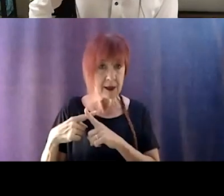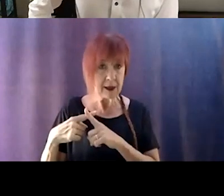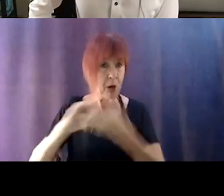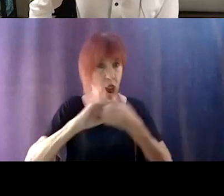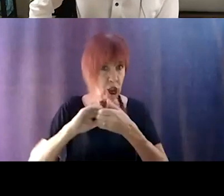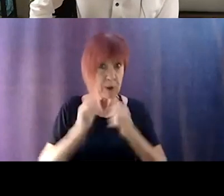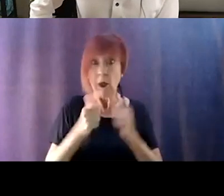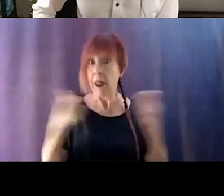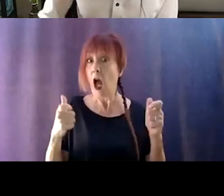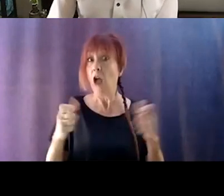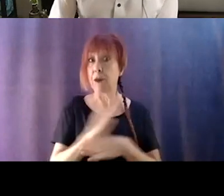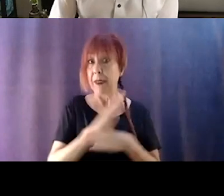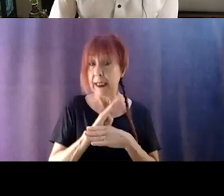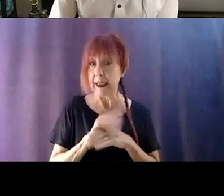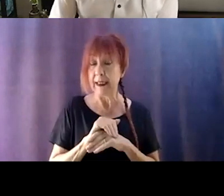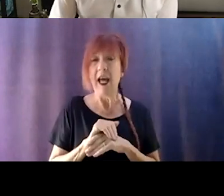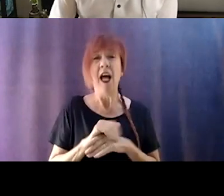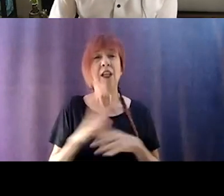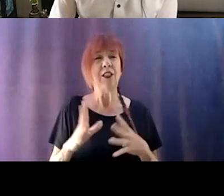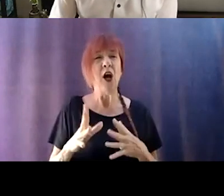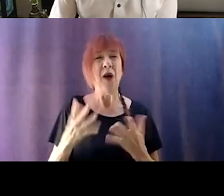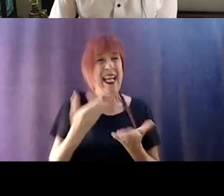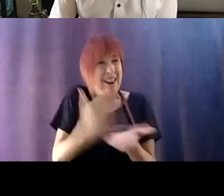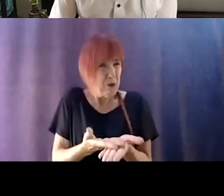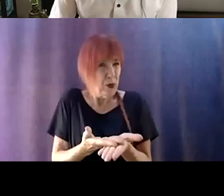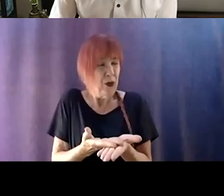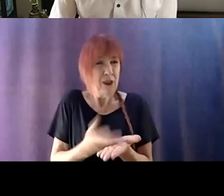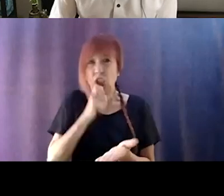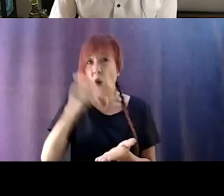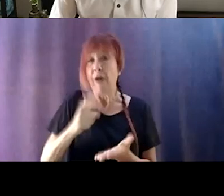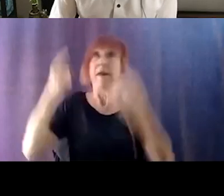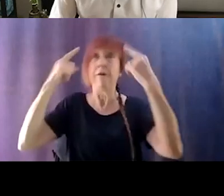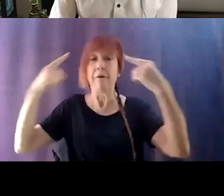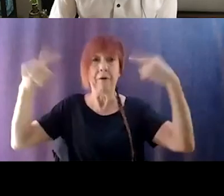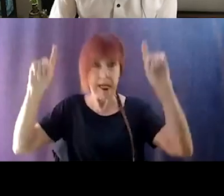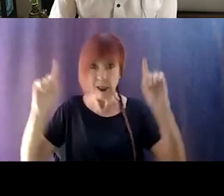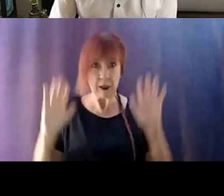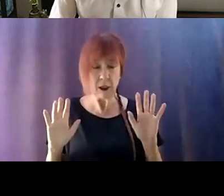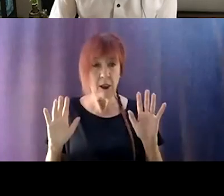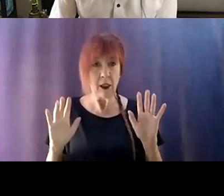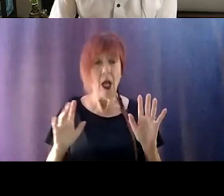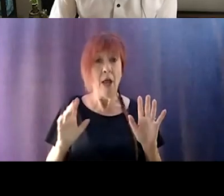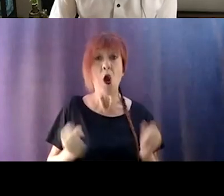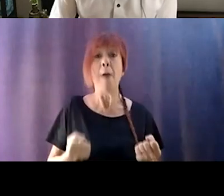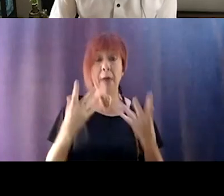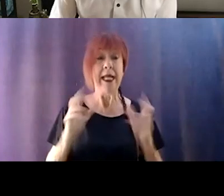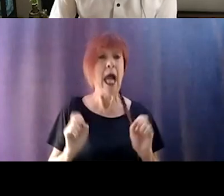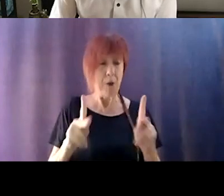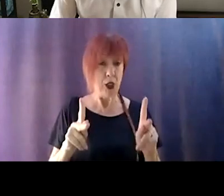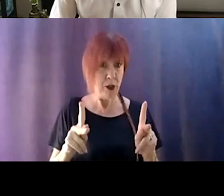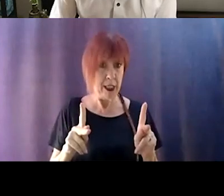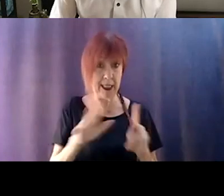maybe hesitant or thinking you need to be famous to do this. You definitely don't. There's opportunities out there where if you have an audience base that you